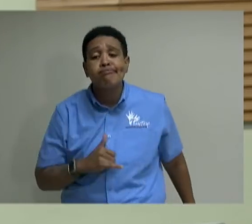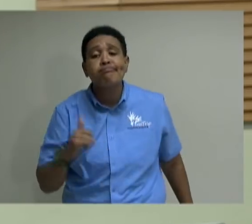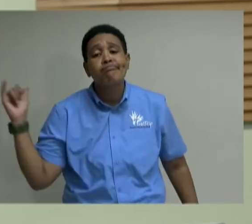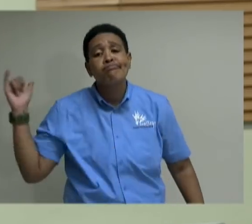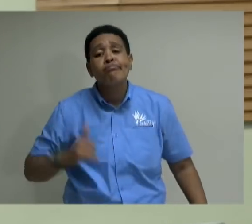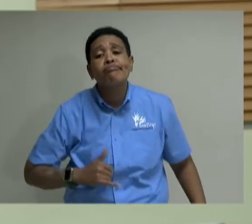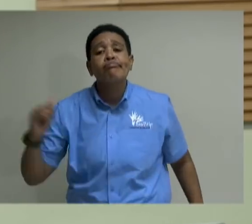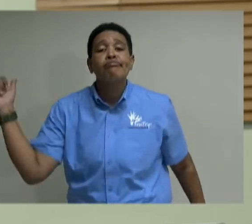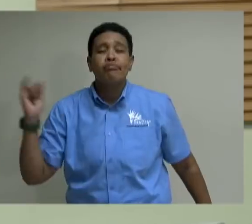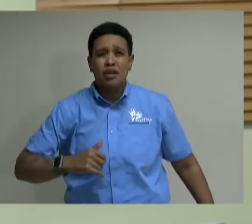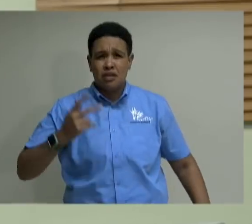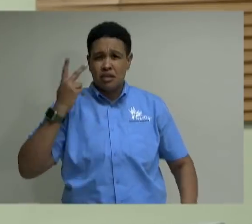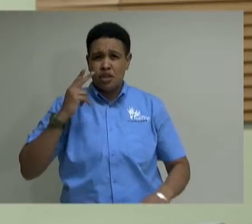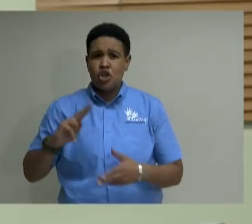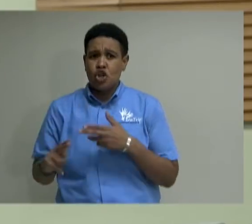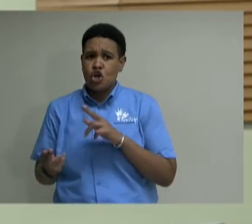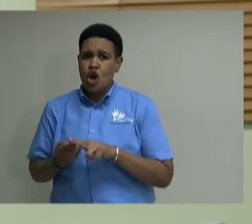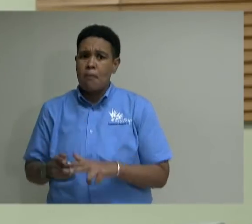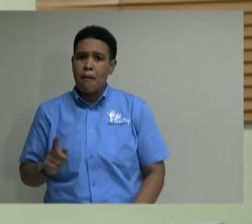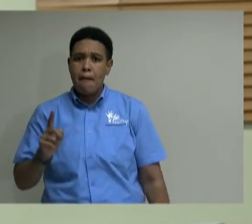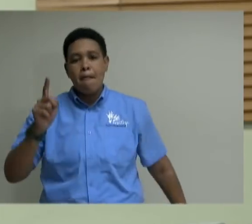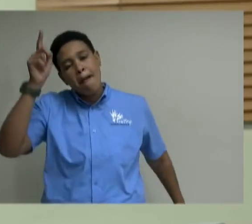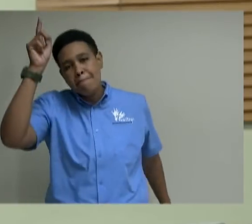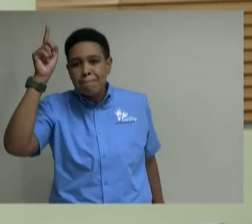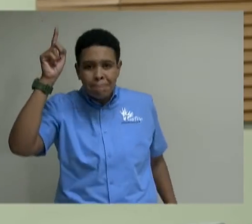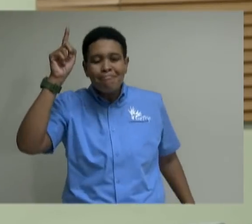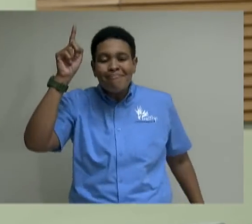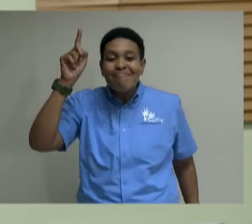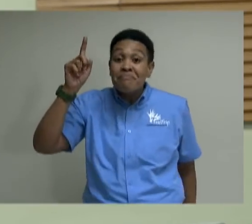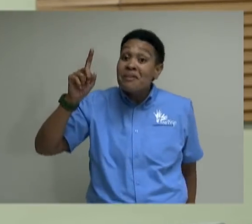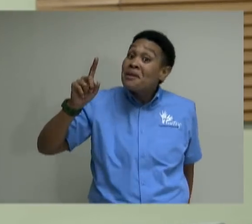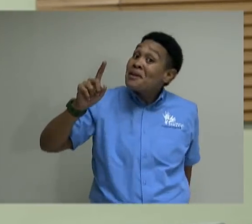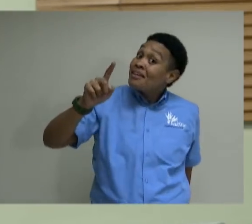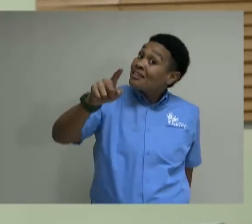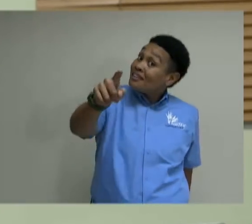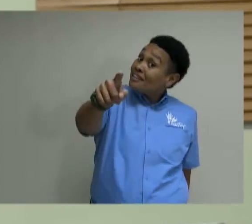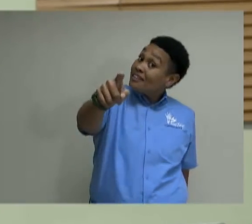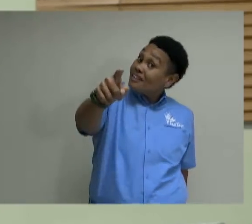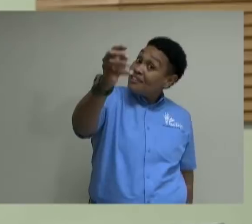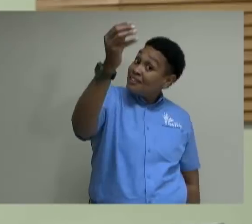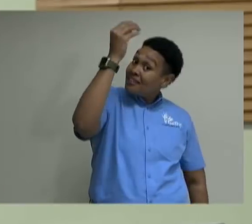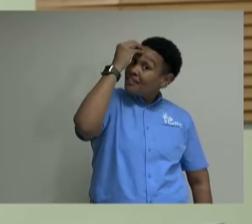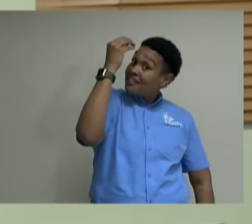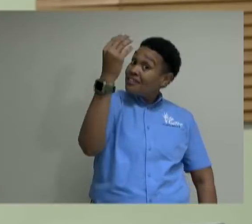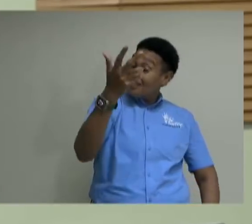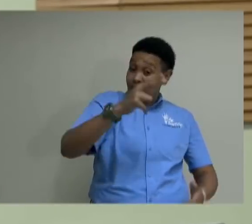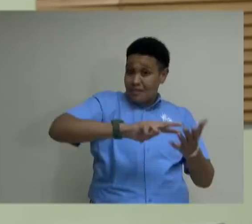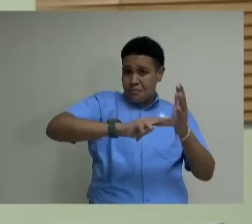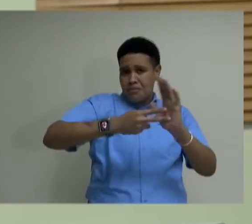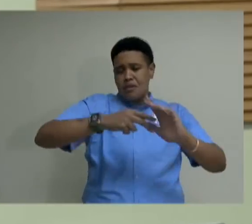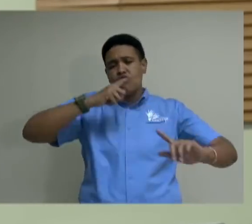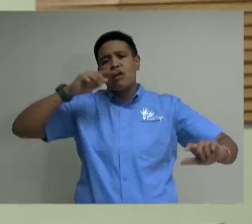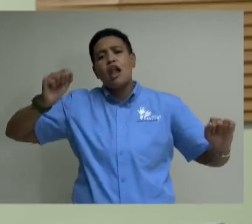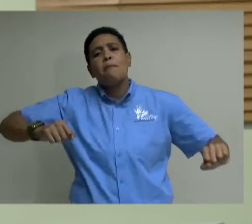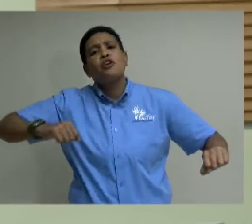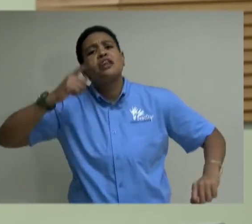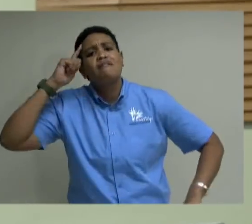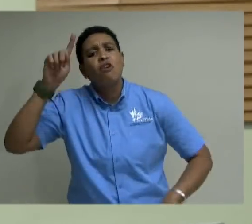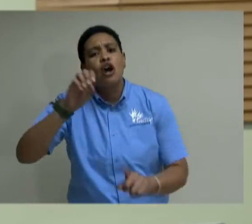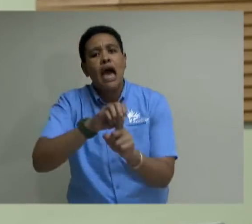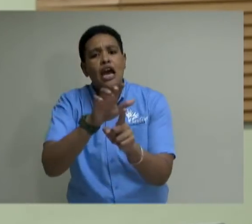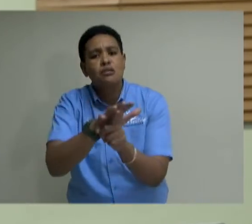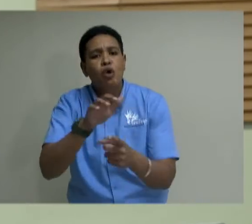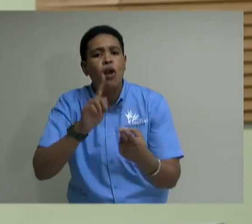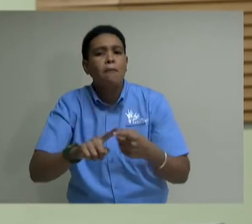we see the number of cases going up. It means that there is the potential for exposure